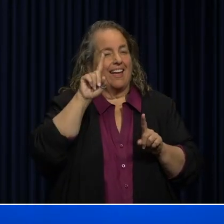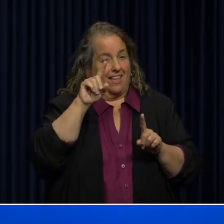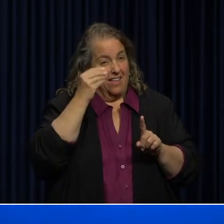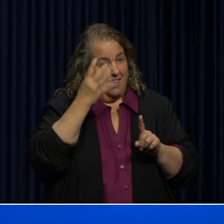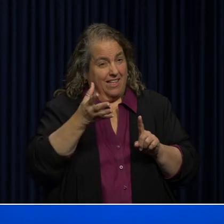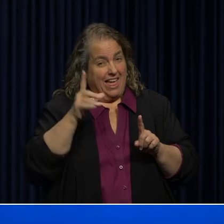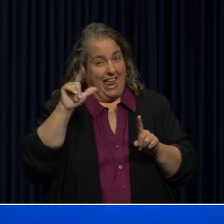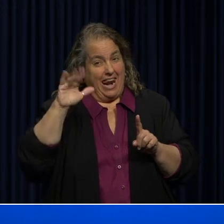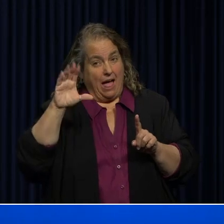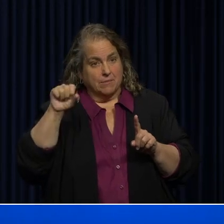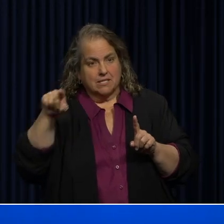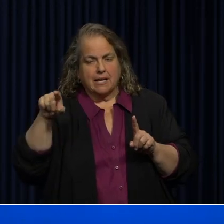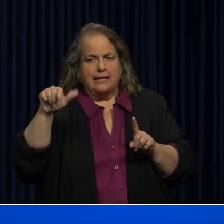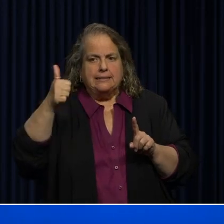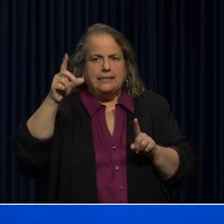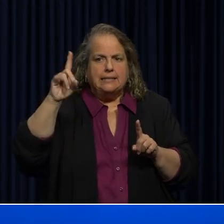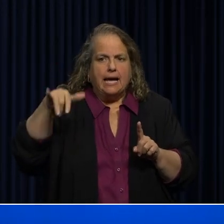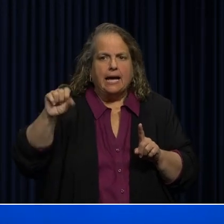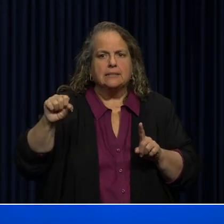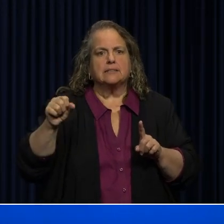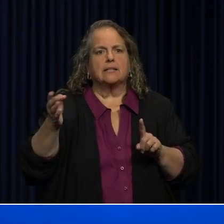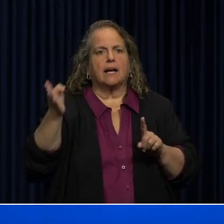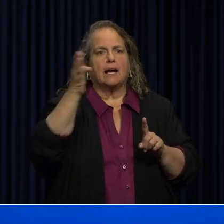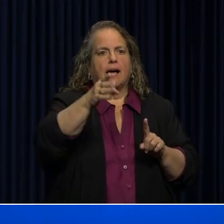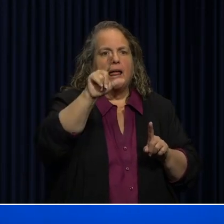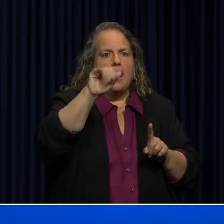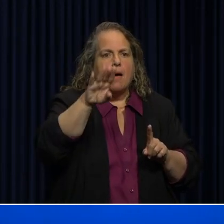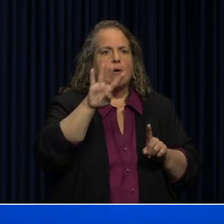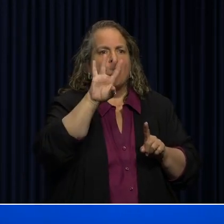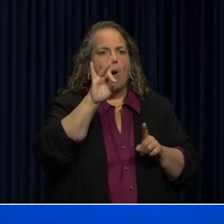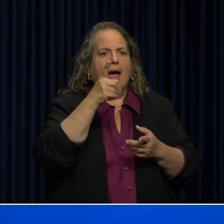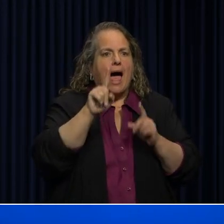days, some labs do 48 hours, some